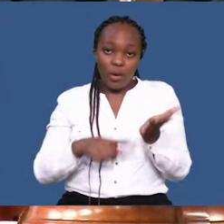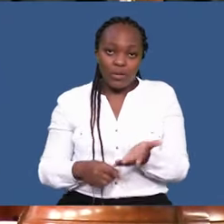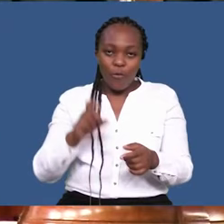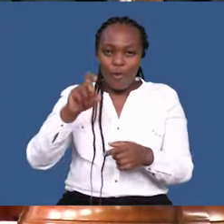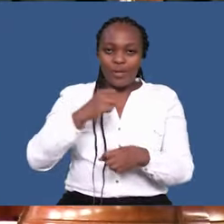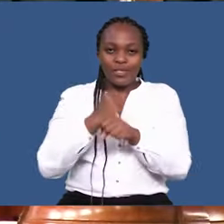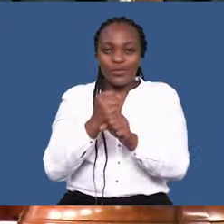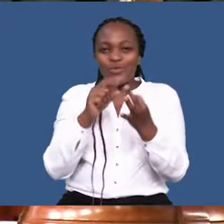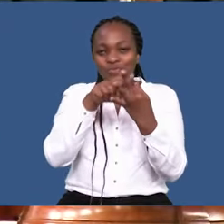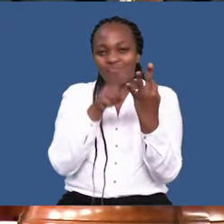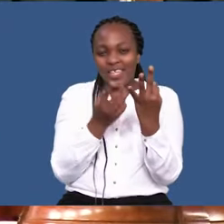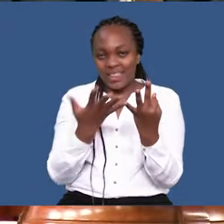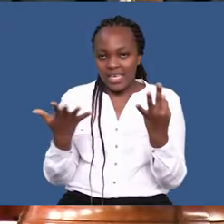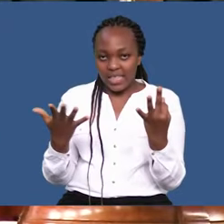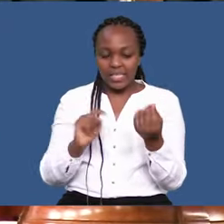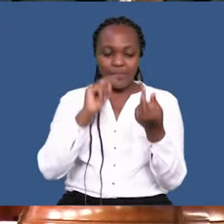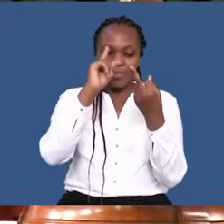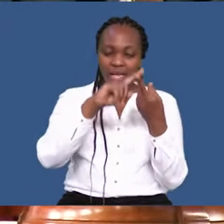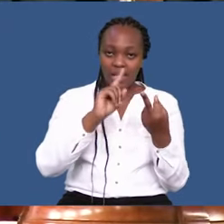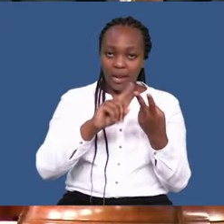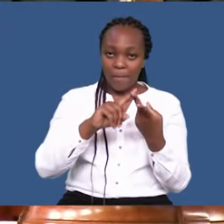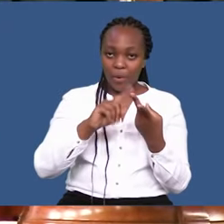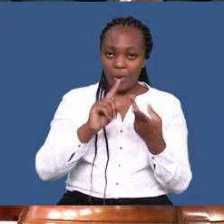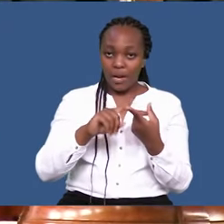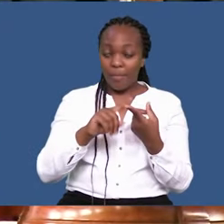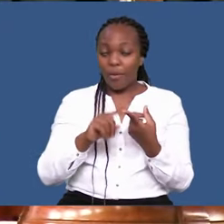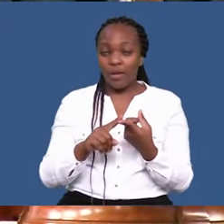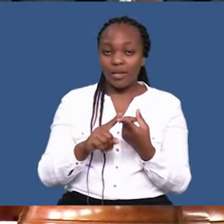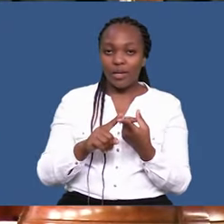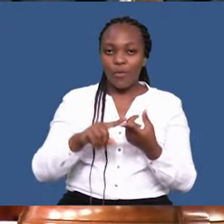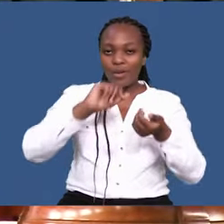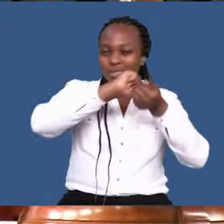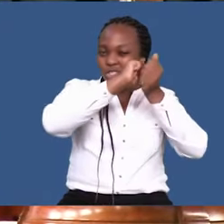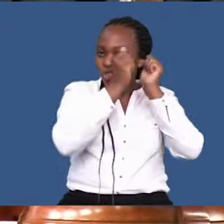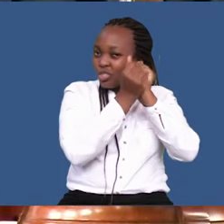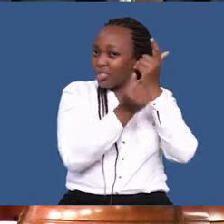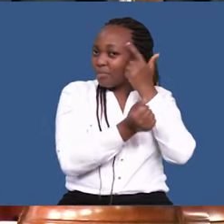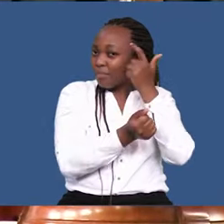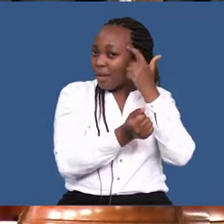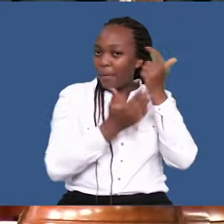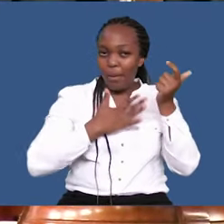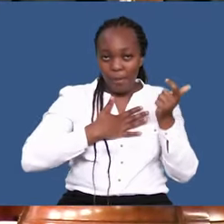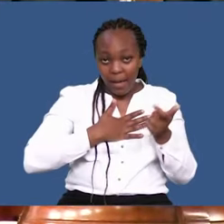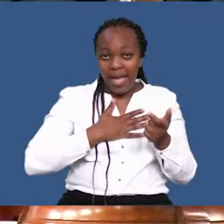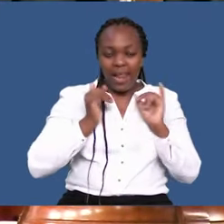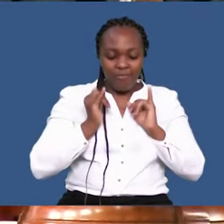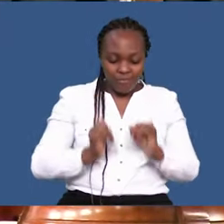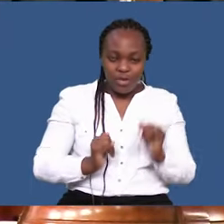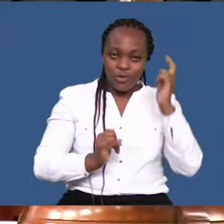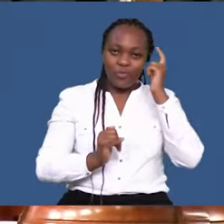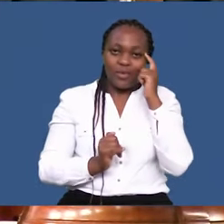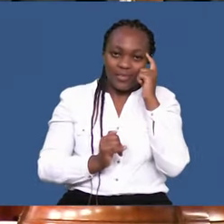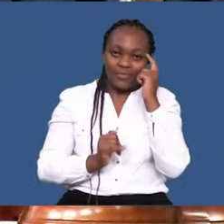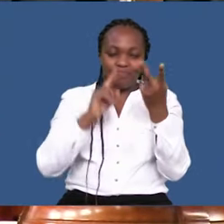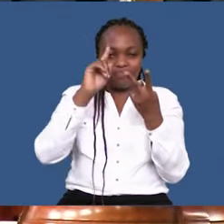is to reset our minds or to have a new mindset. Number 2 is to have a